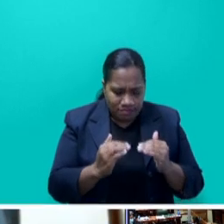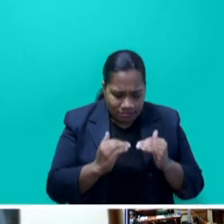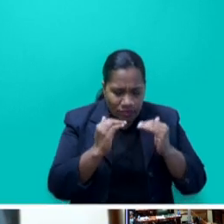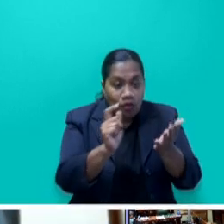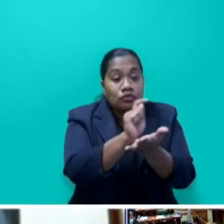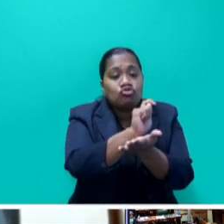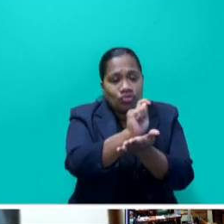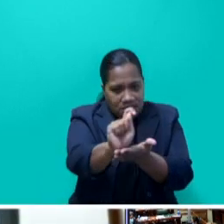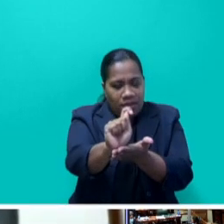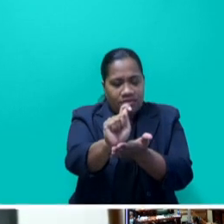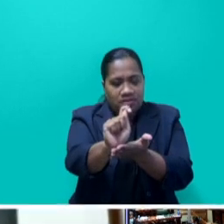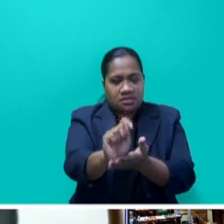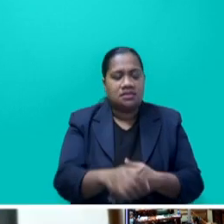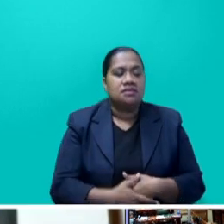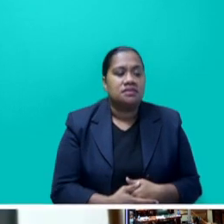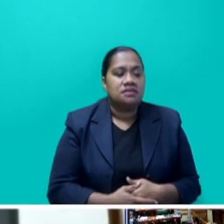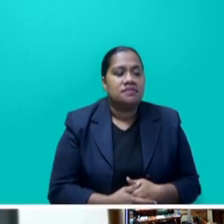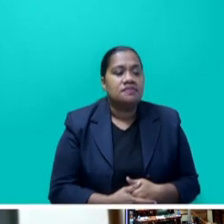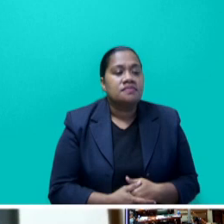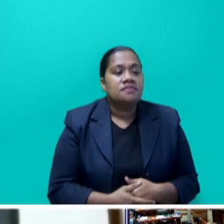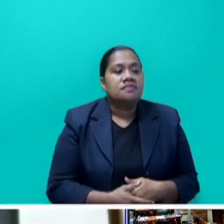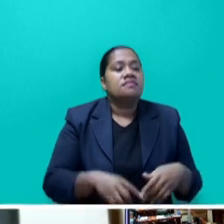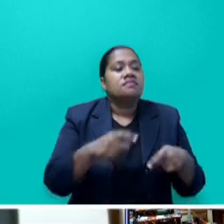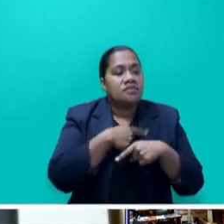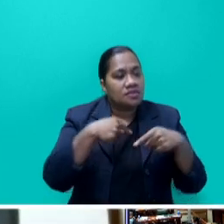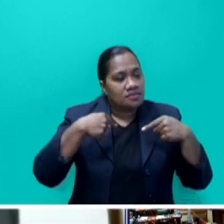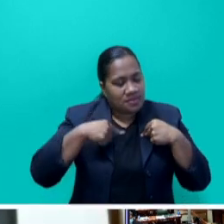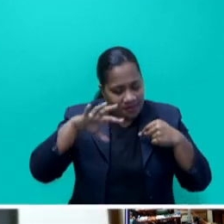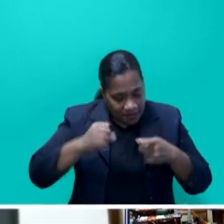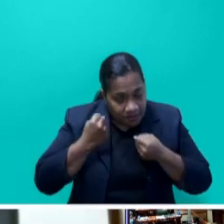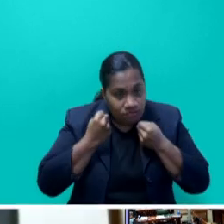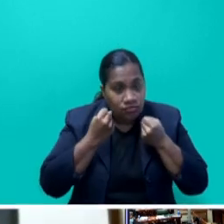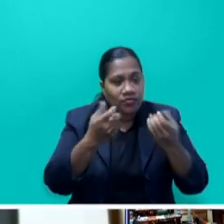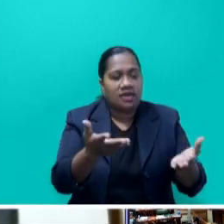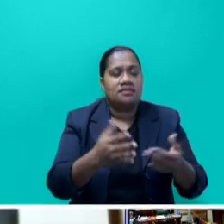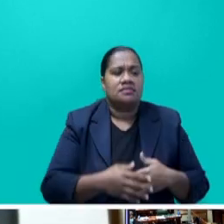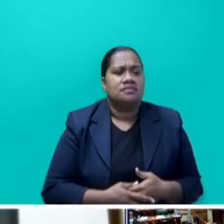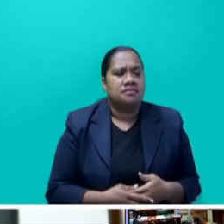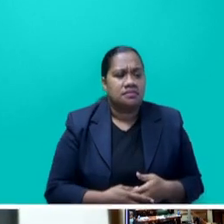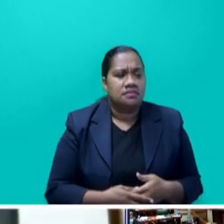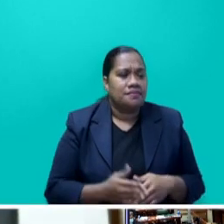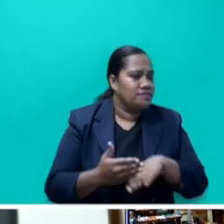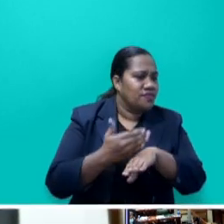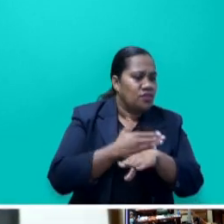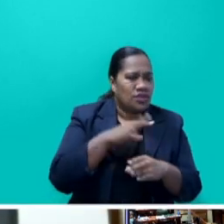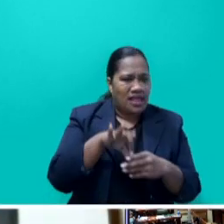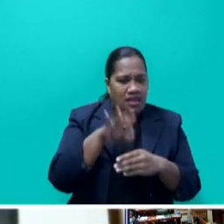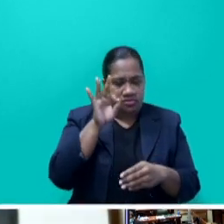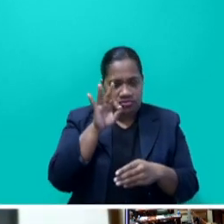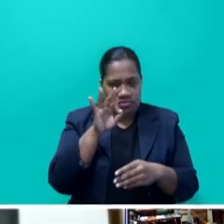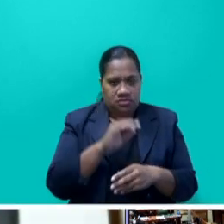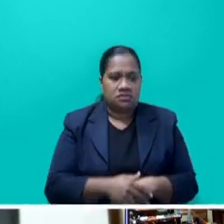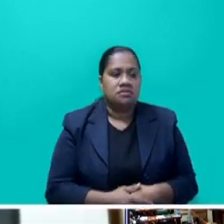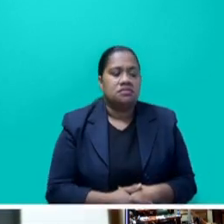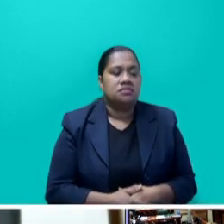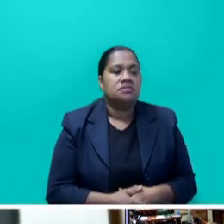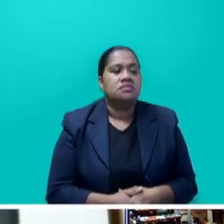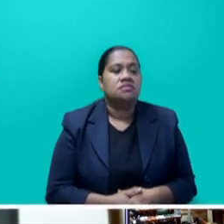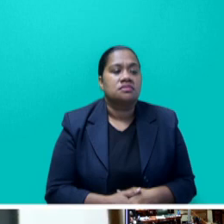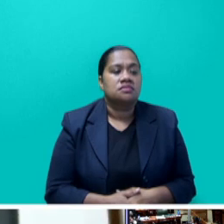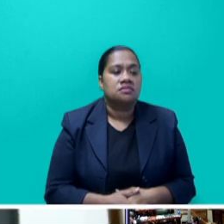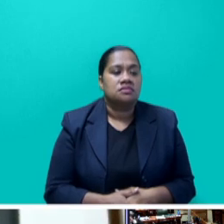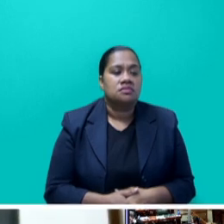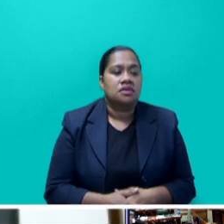transparency that we have to provide that in the before the elections too, in the campaign period.